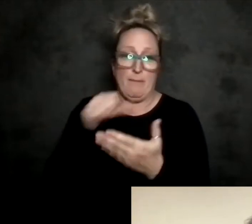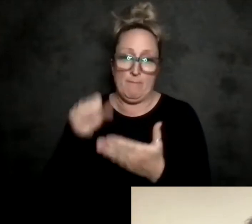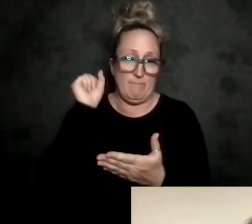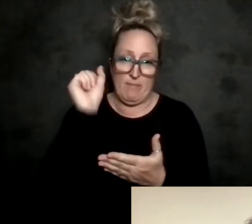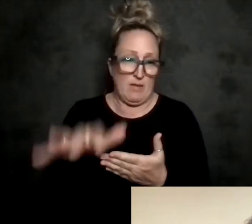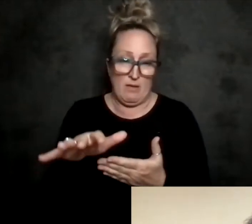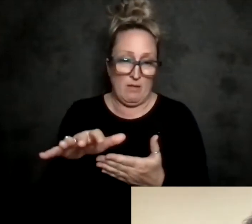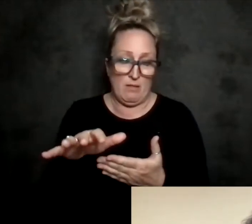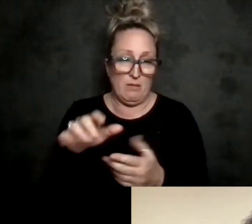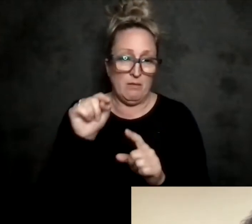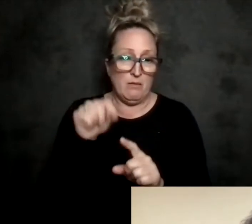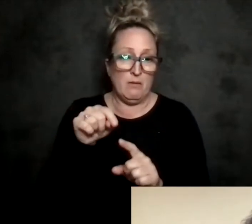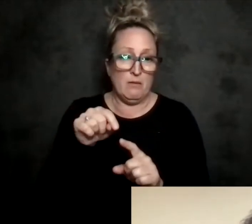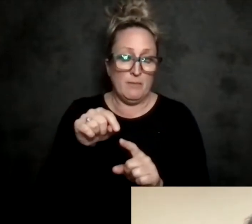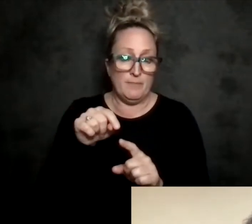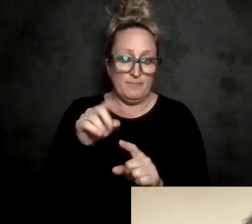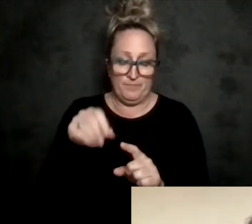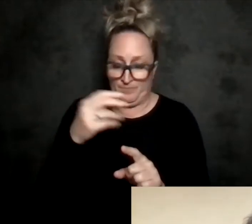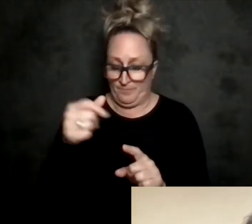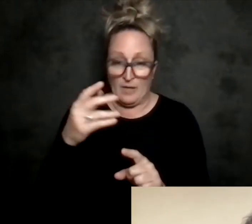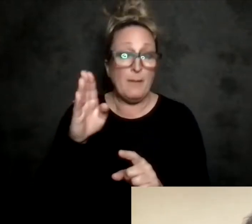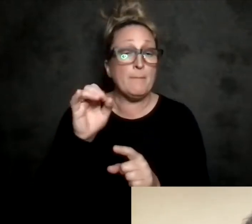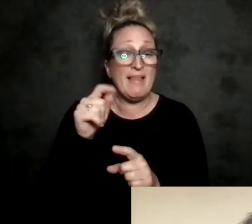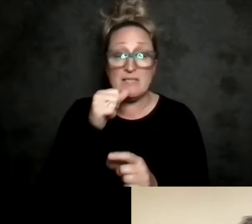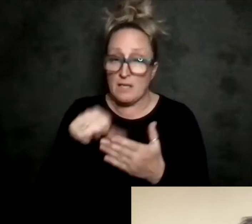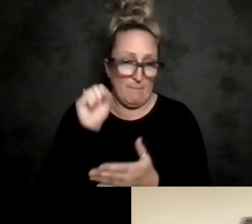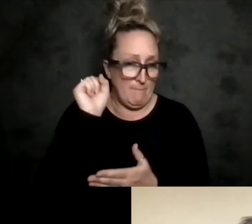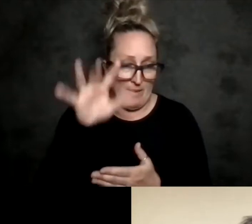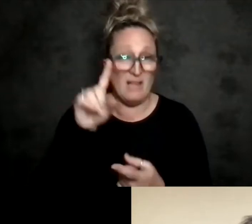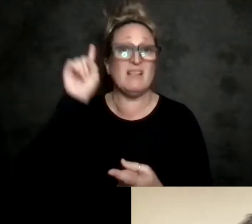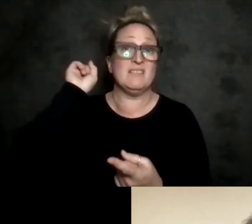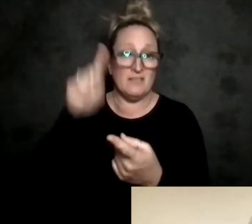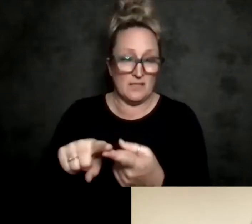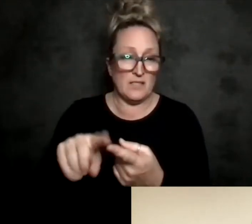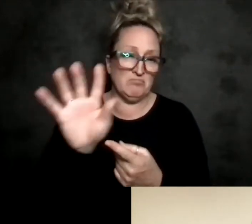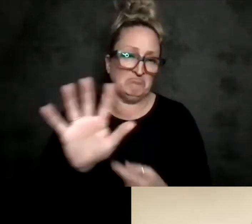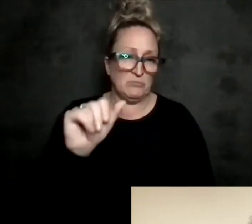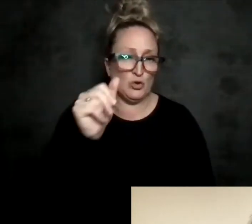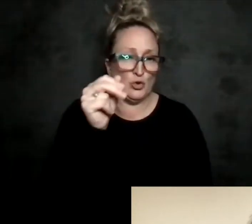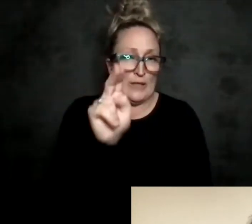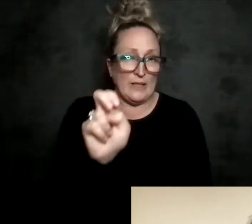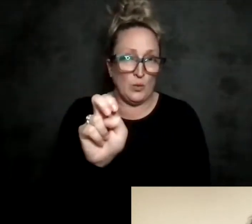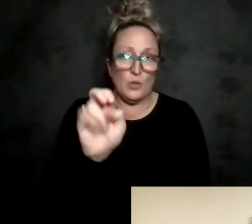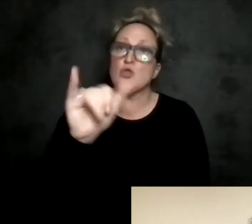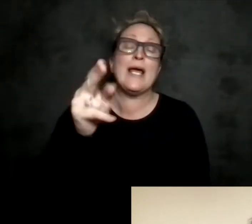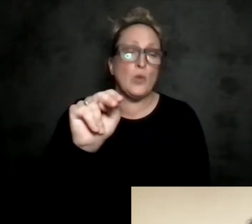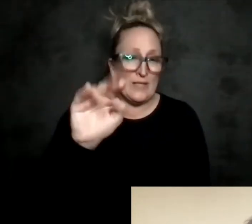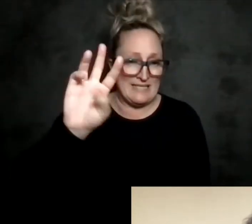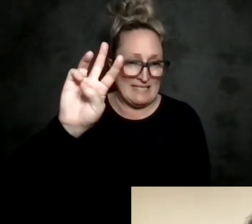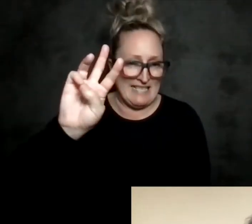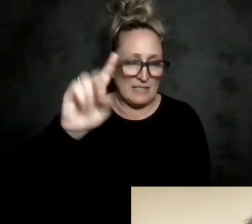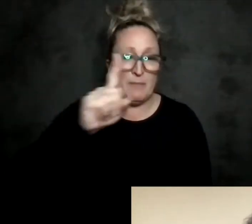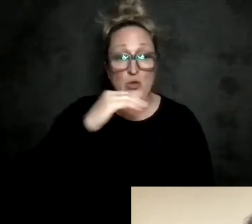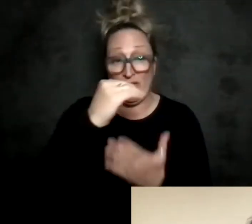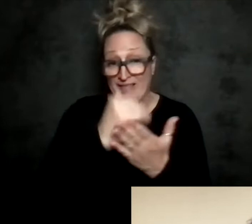out the ballots in the mail until around January 6th to ensure that we get the